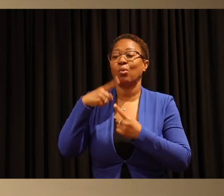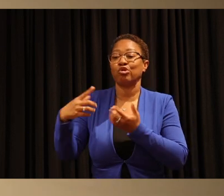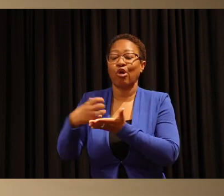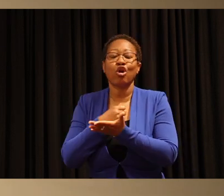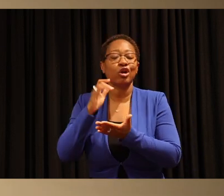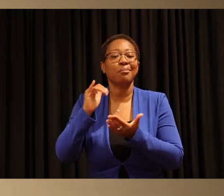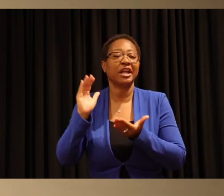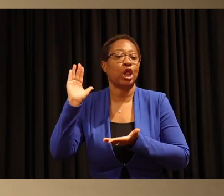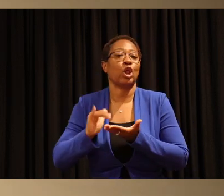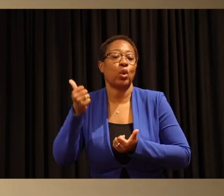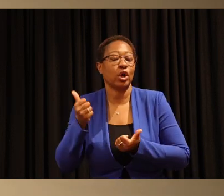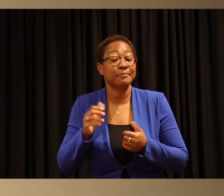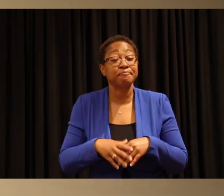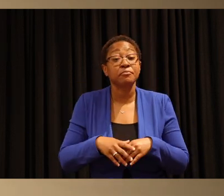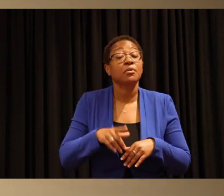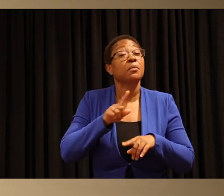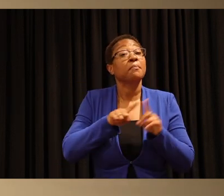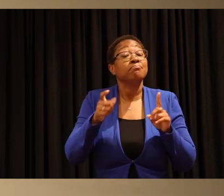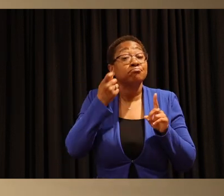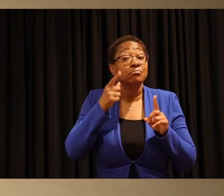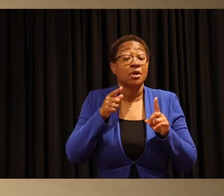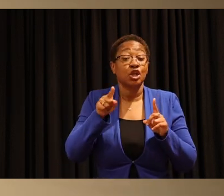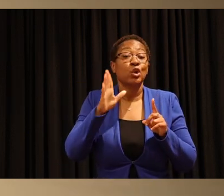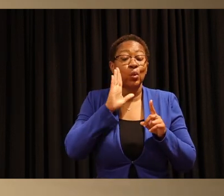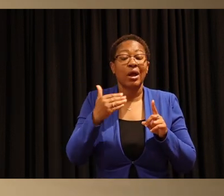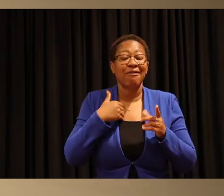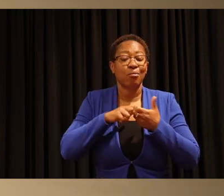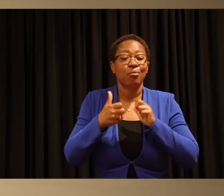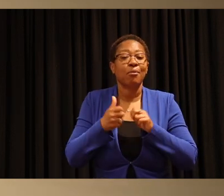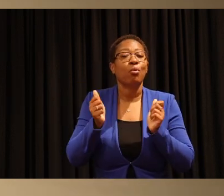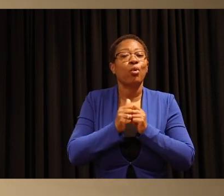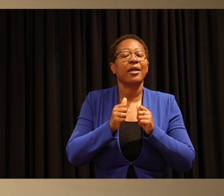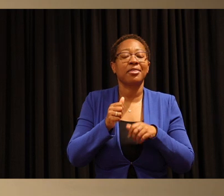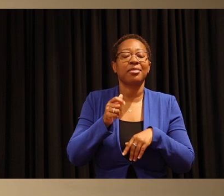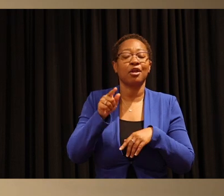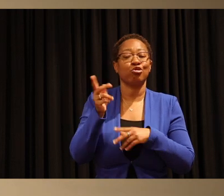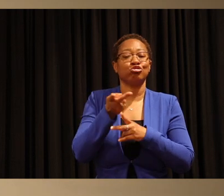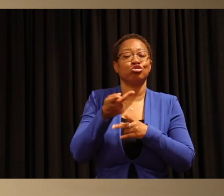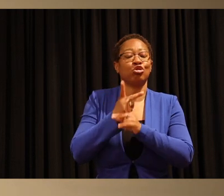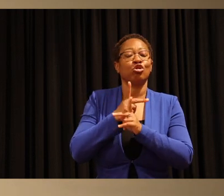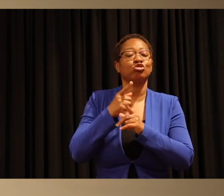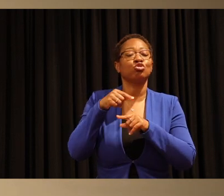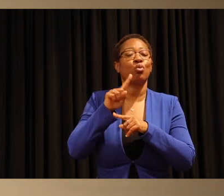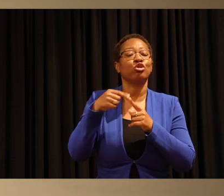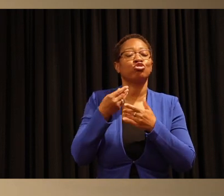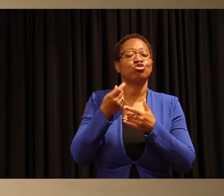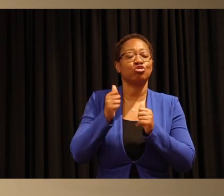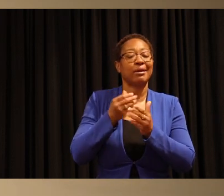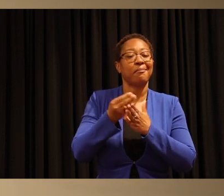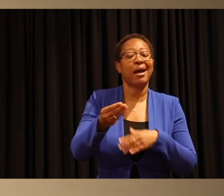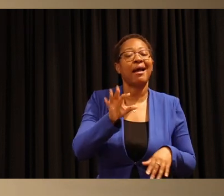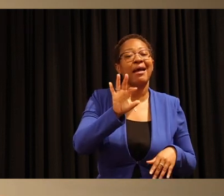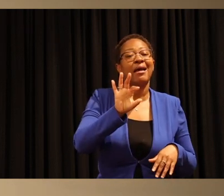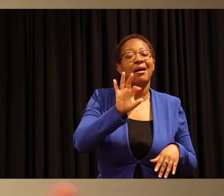going to run into problems with an FHA or VA loan in condo complexes and some HOAs. We'll talk about why that